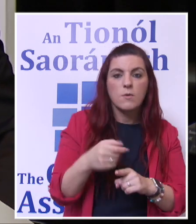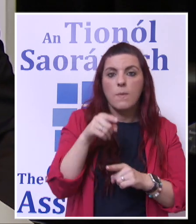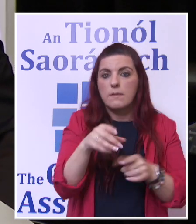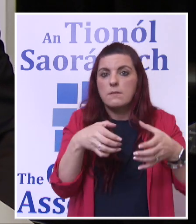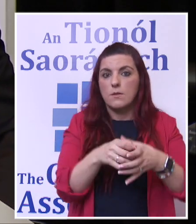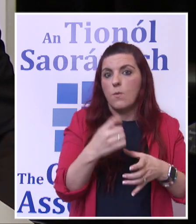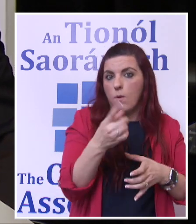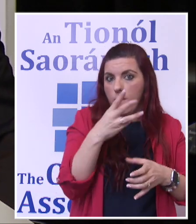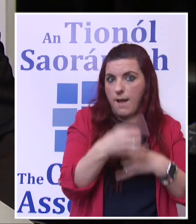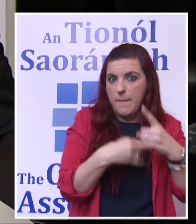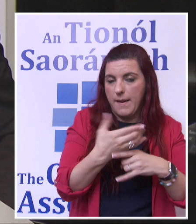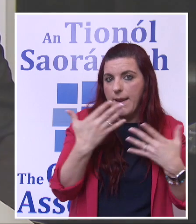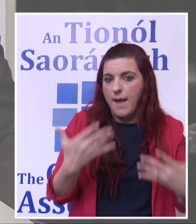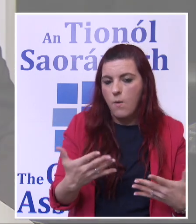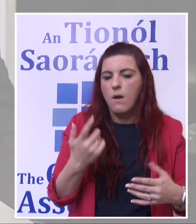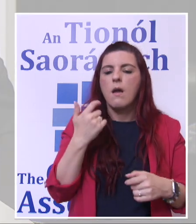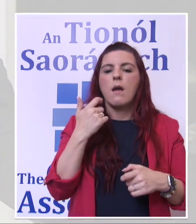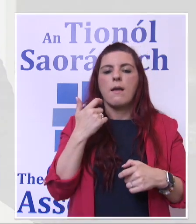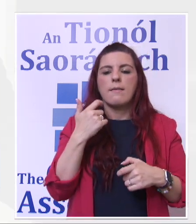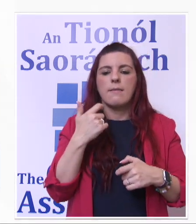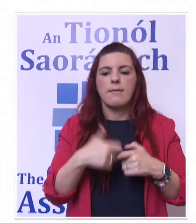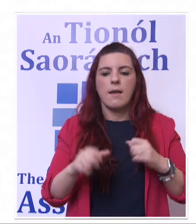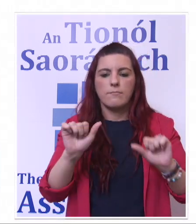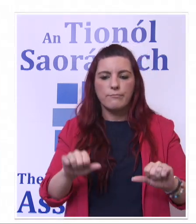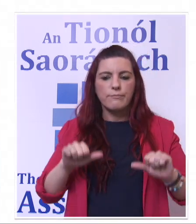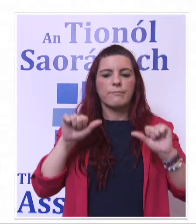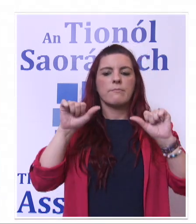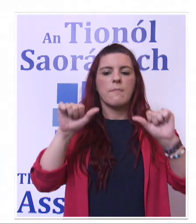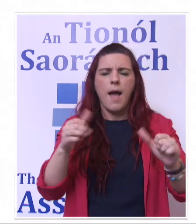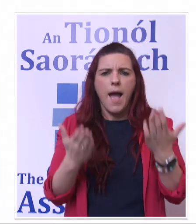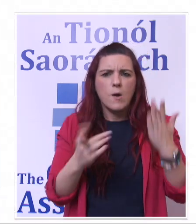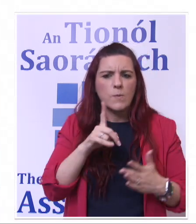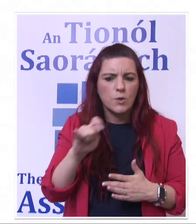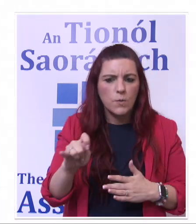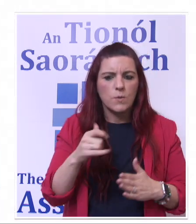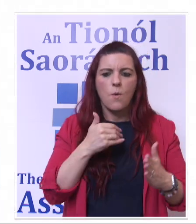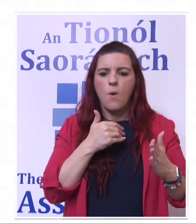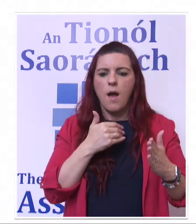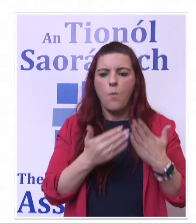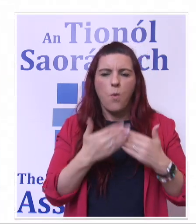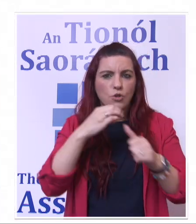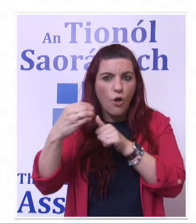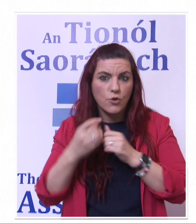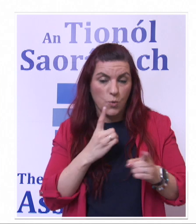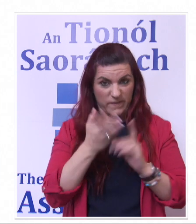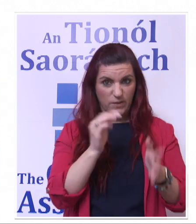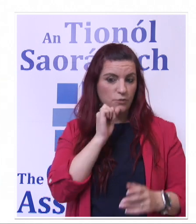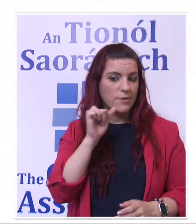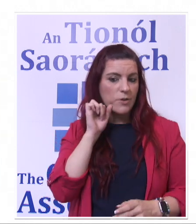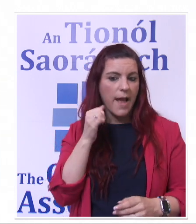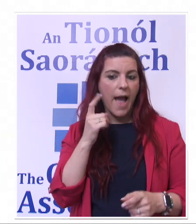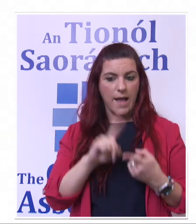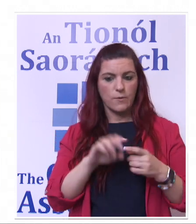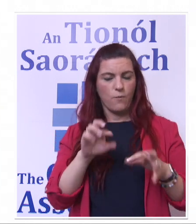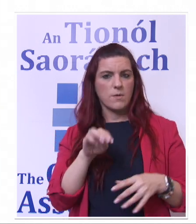it now. We're in the middle of how do we do it, what others do, that's what we saw yesterday, and then possible options. And